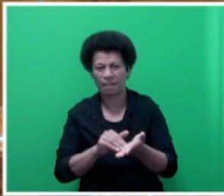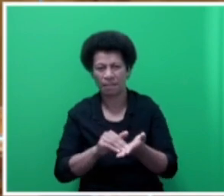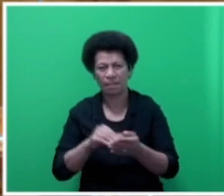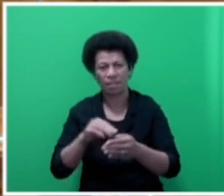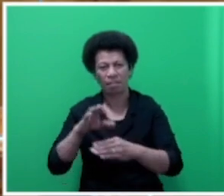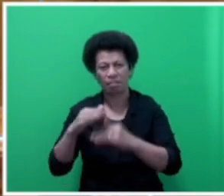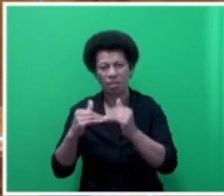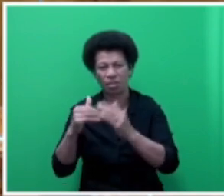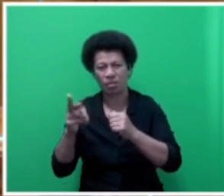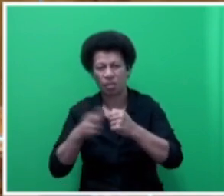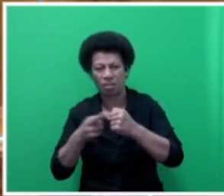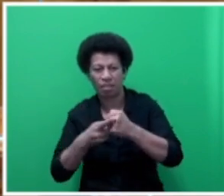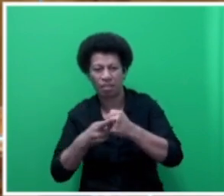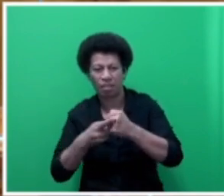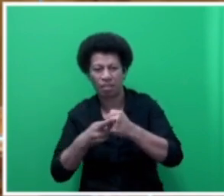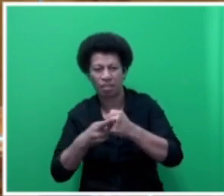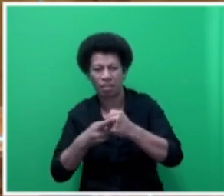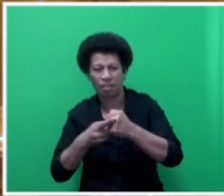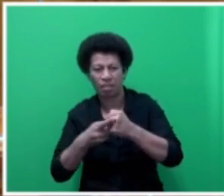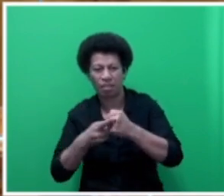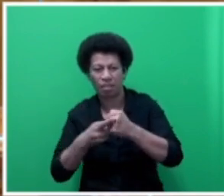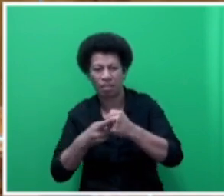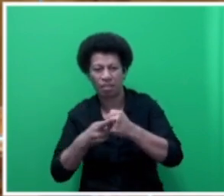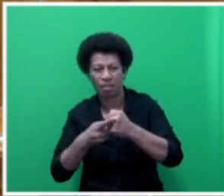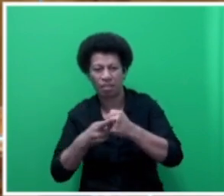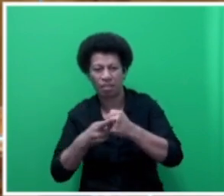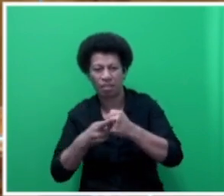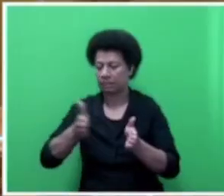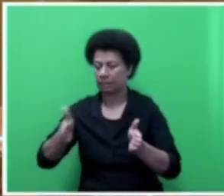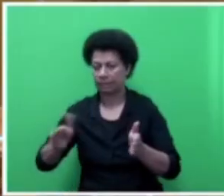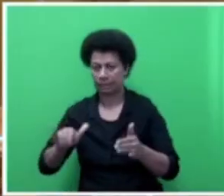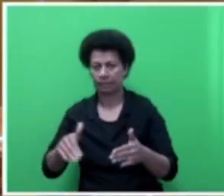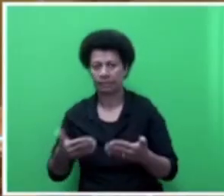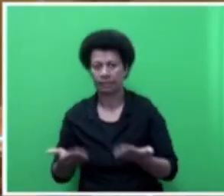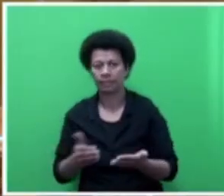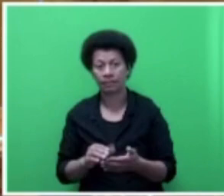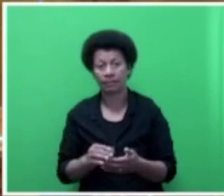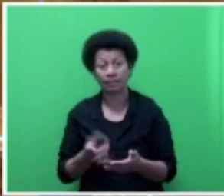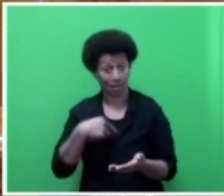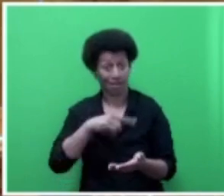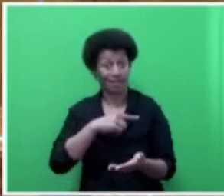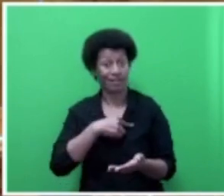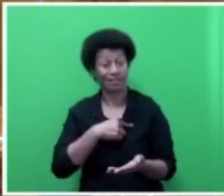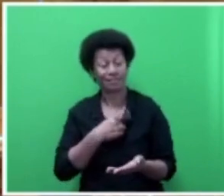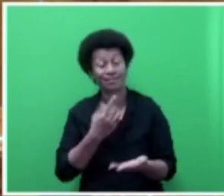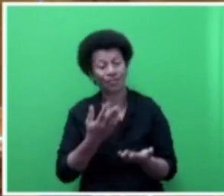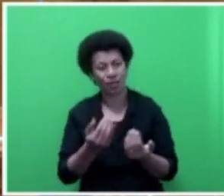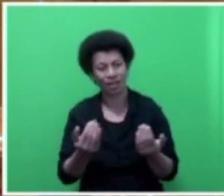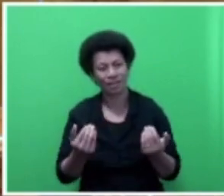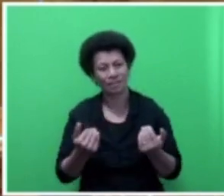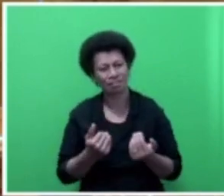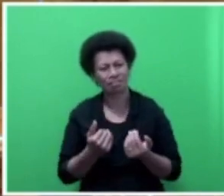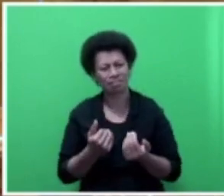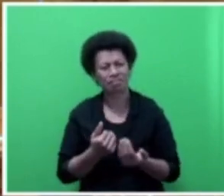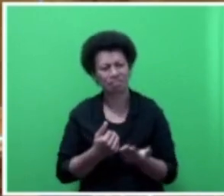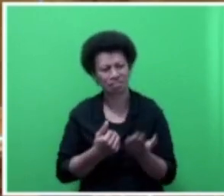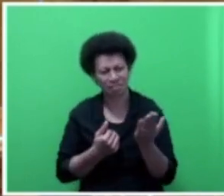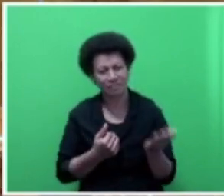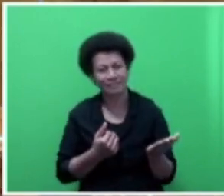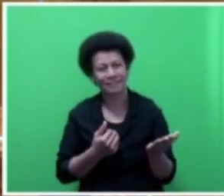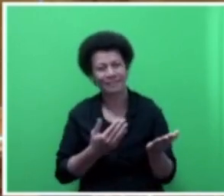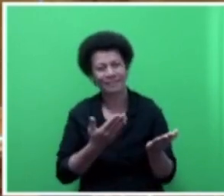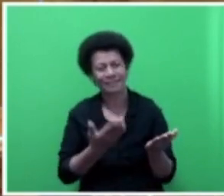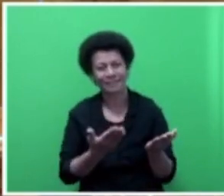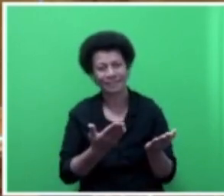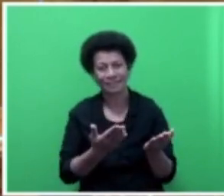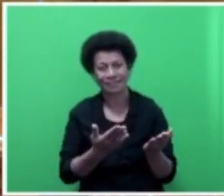since 2016. We on this side of the House welcome the increase in the allocation of our public utilities,